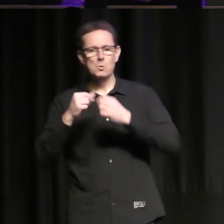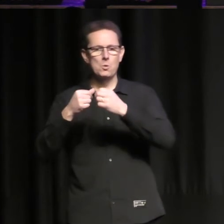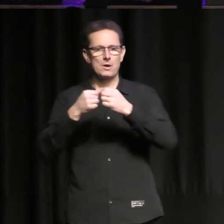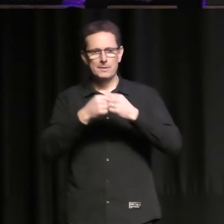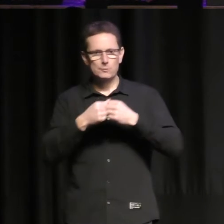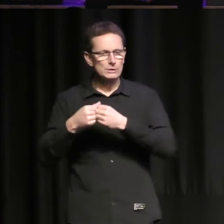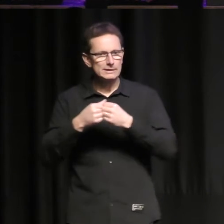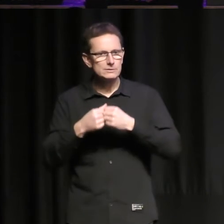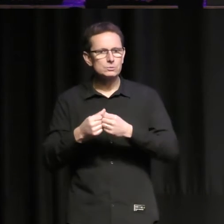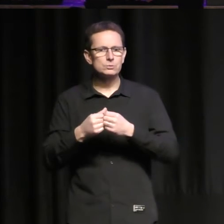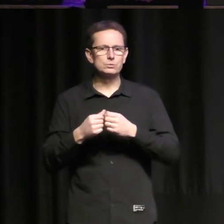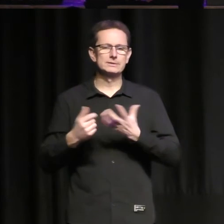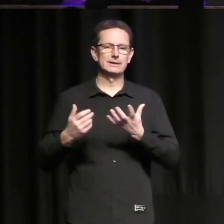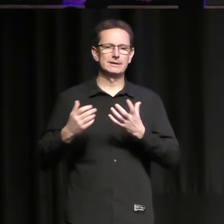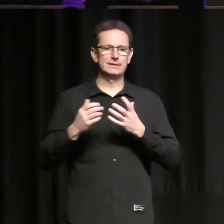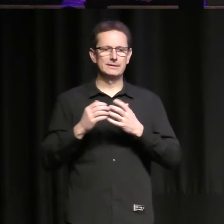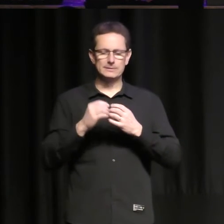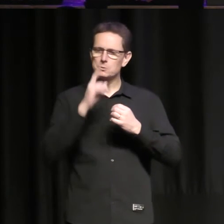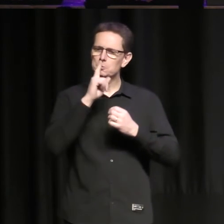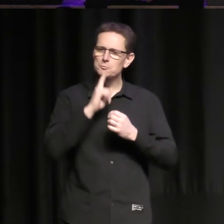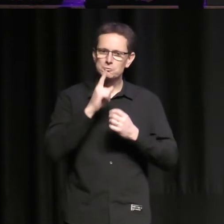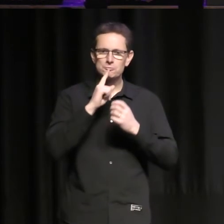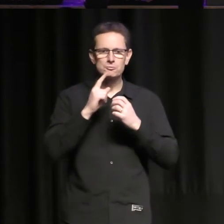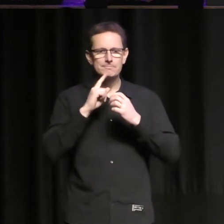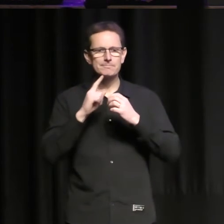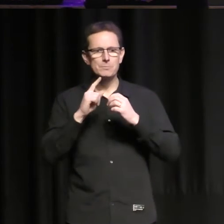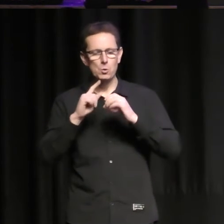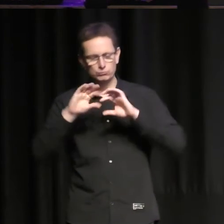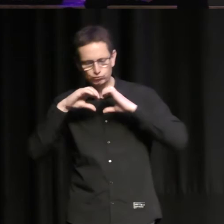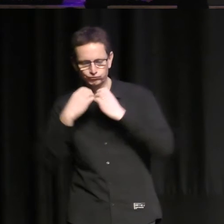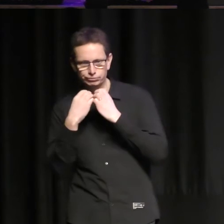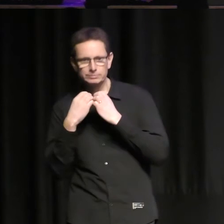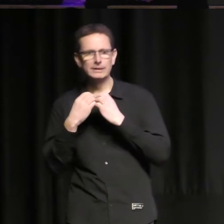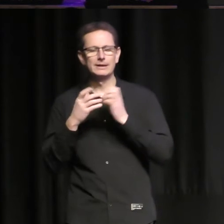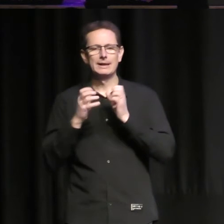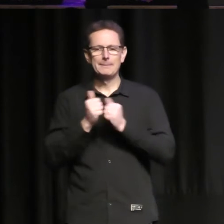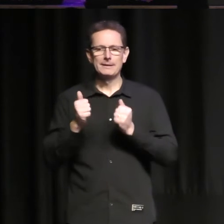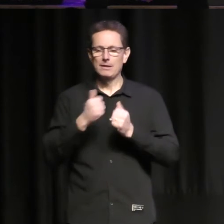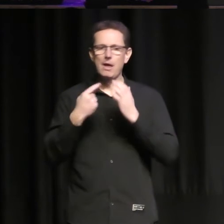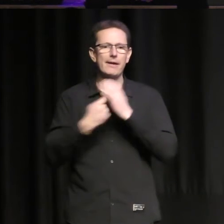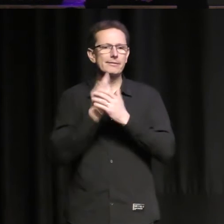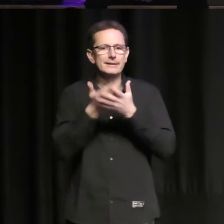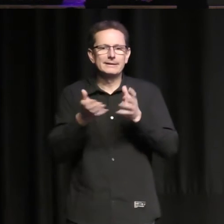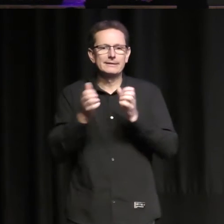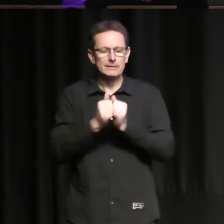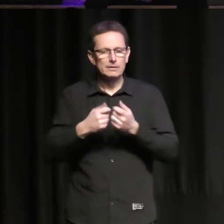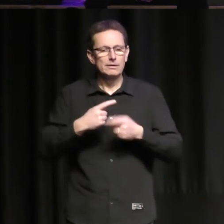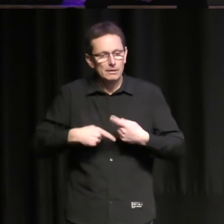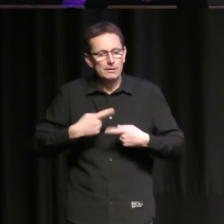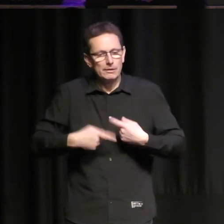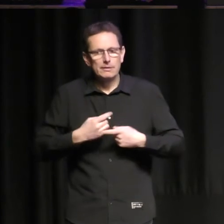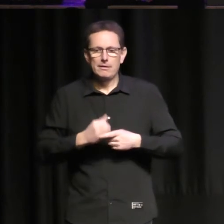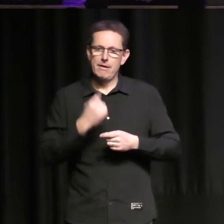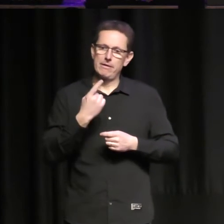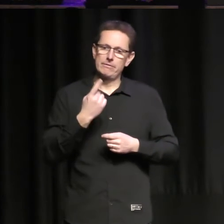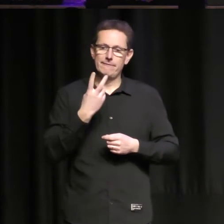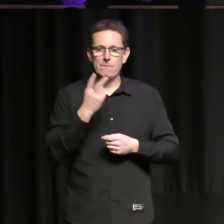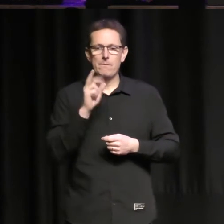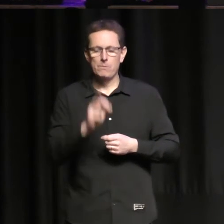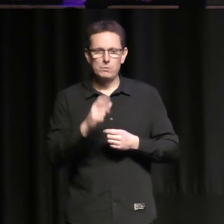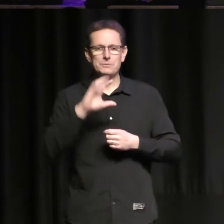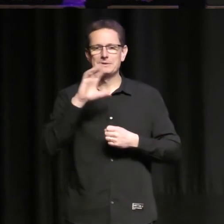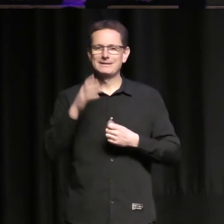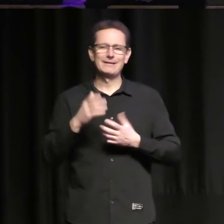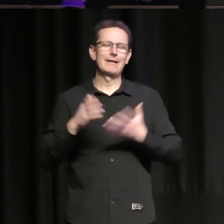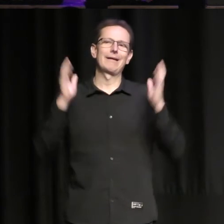society, some small communities, but they don't get anywhere with it. And so a year or two or so, and then they